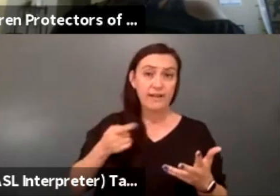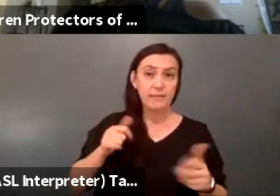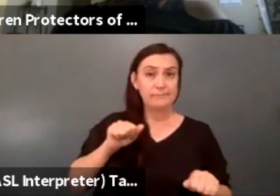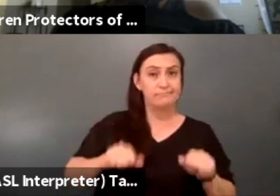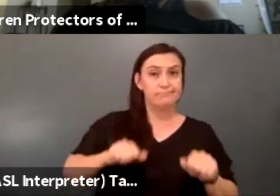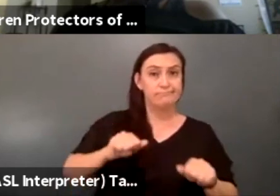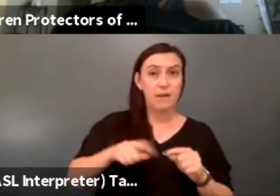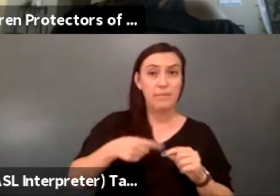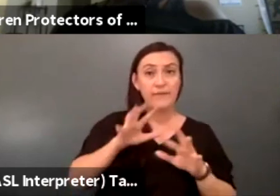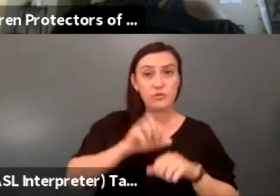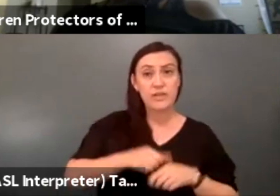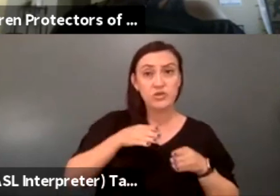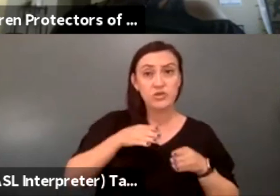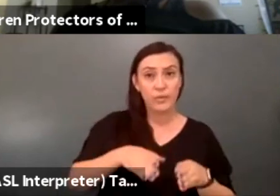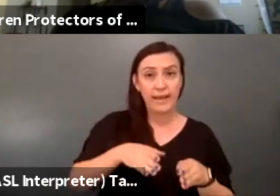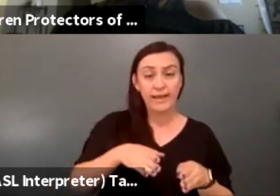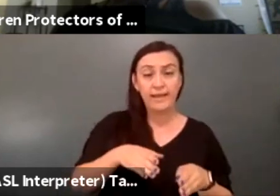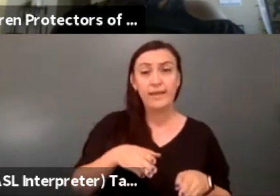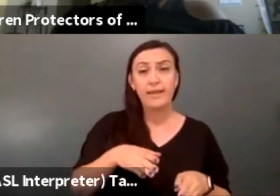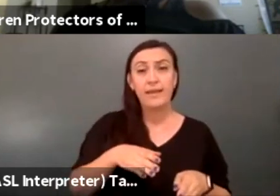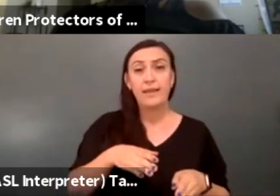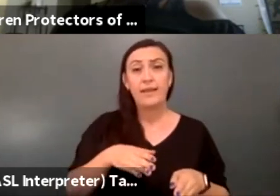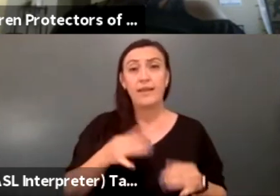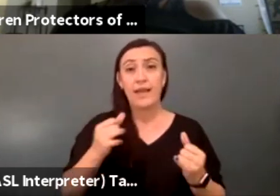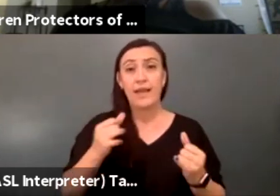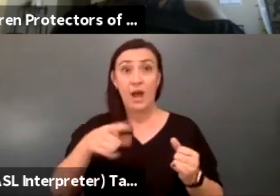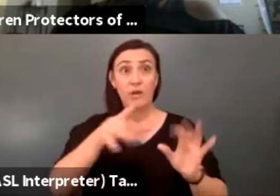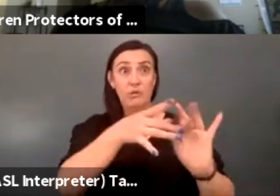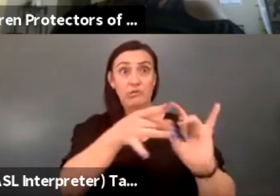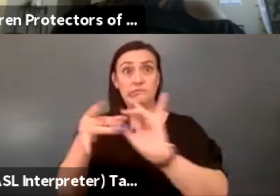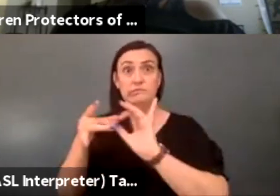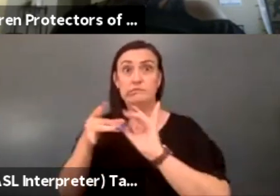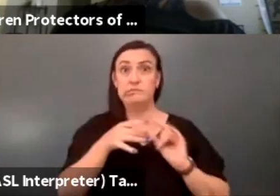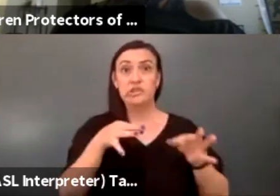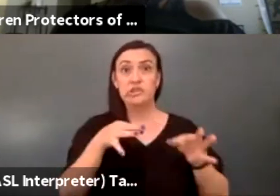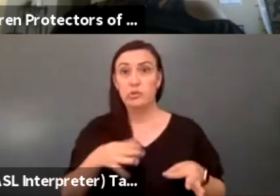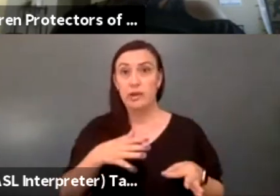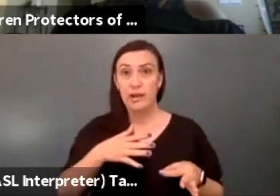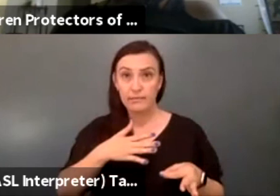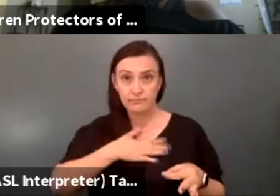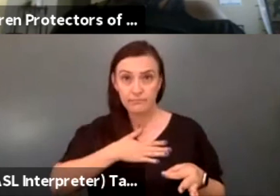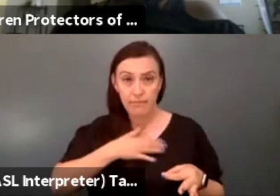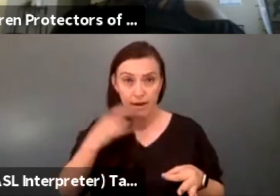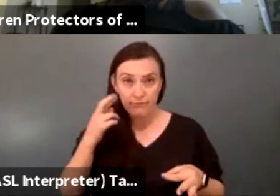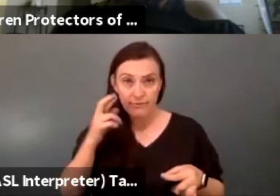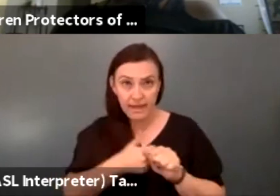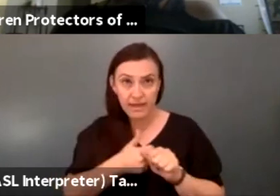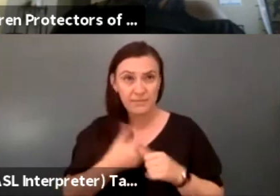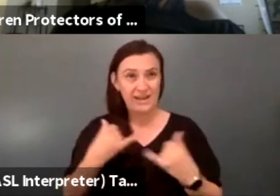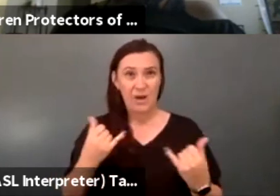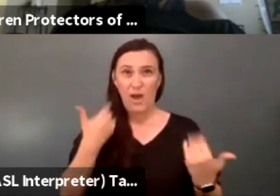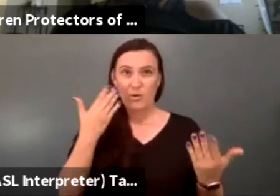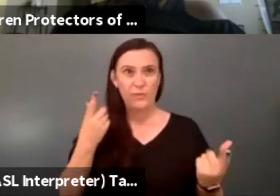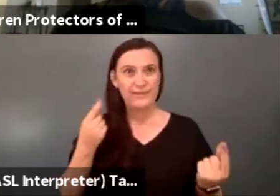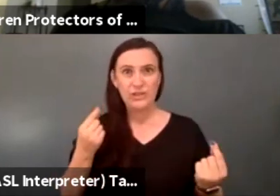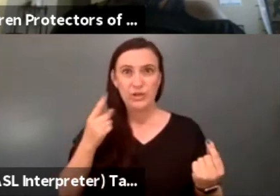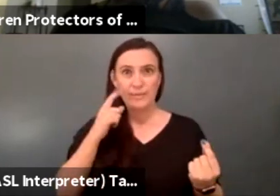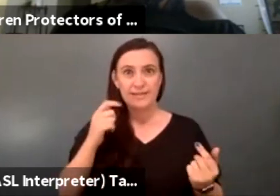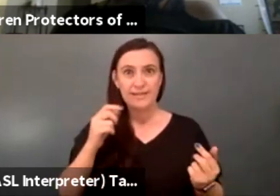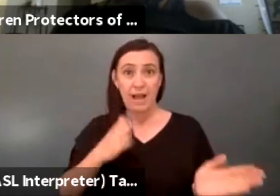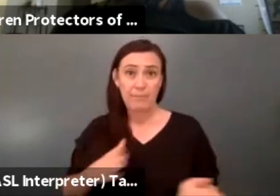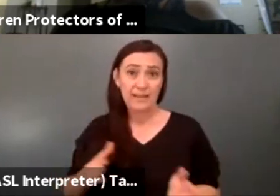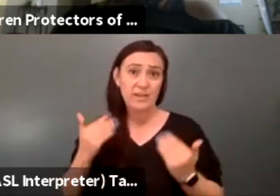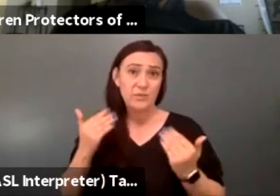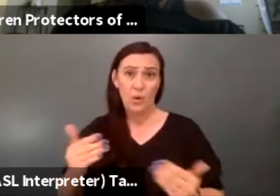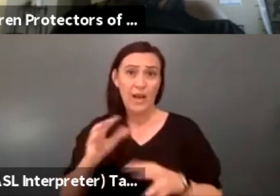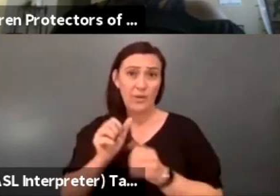way, and this spoke about a lot of my trepidation, but now I don't know what to do, because I was going to go ahead and do it the traditional